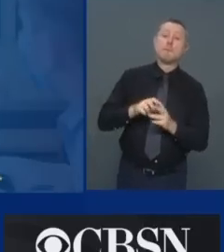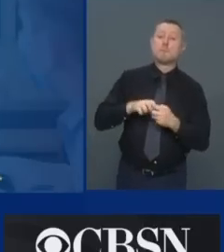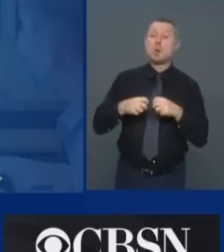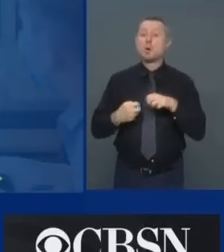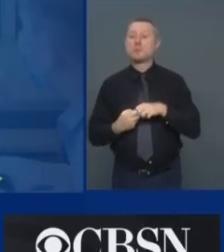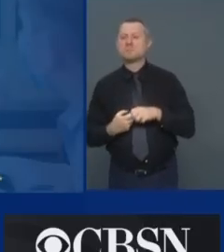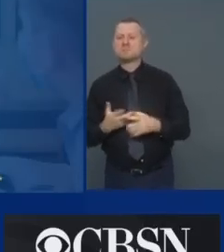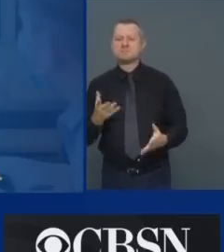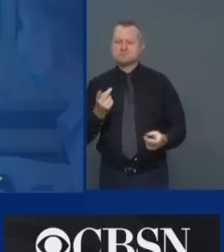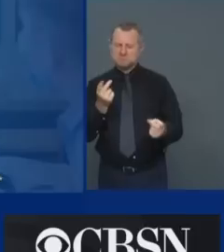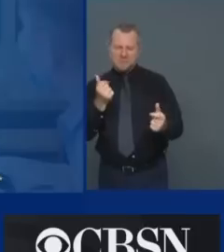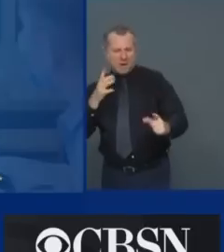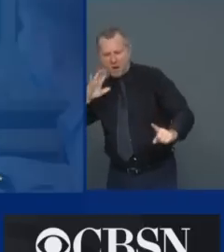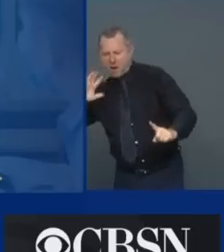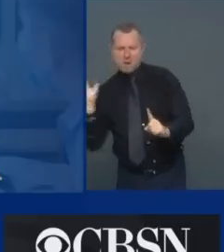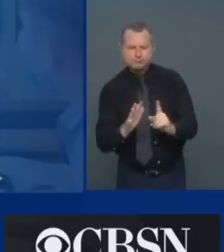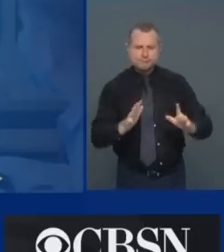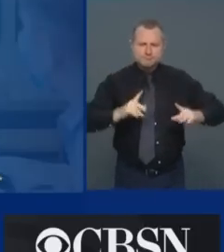strategy.